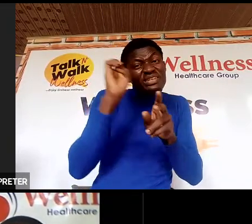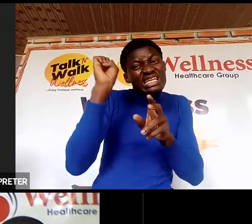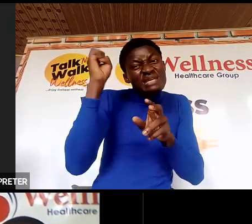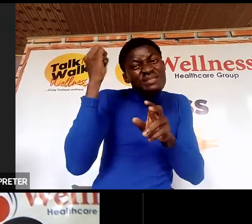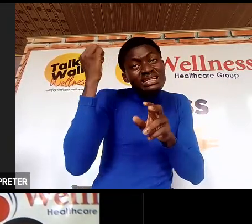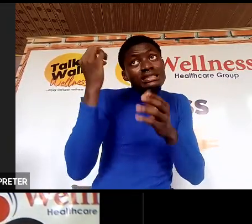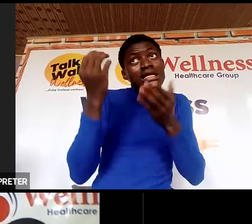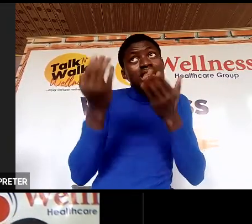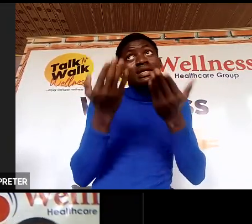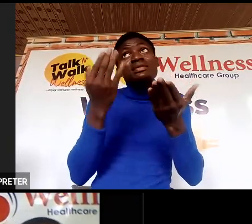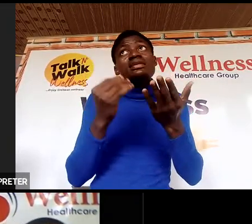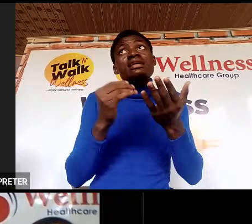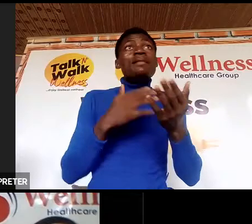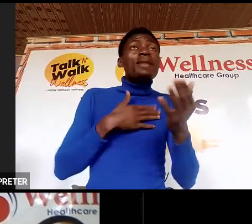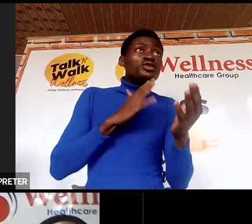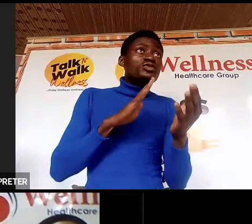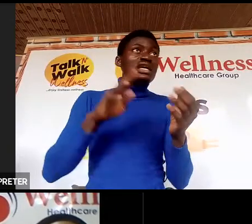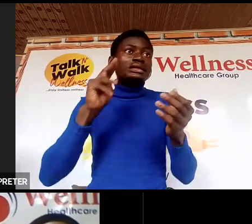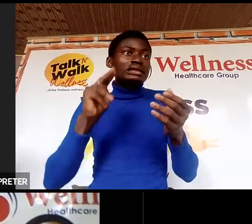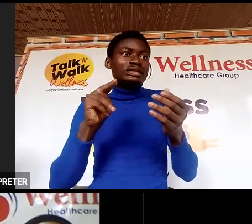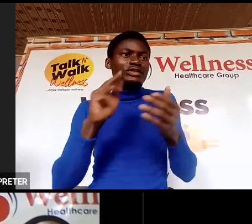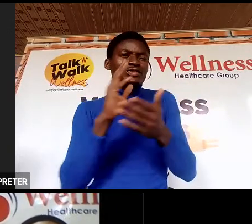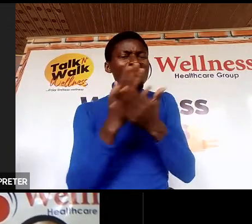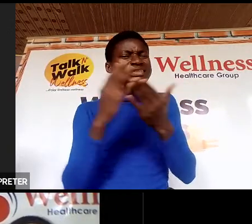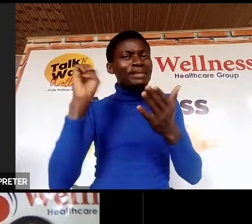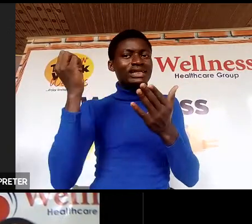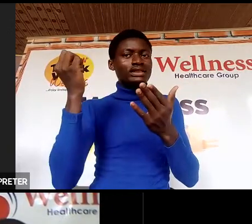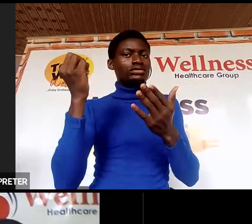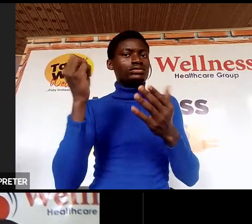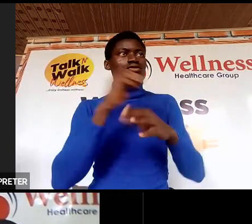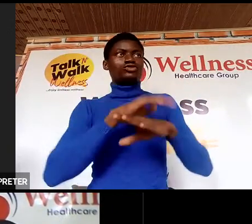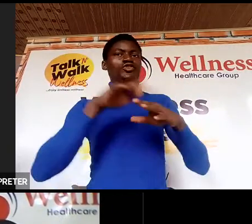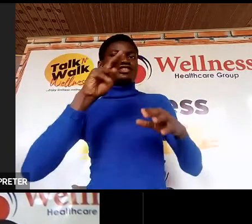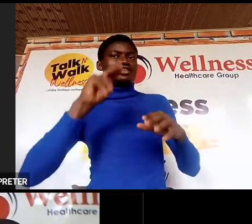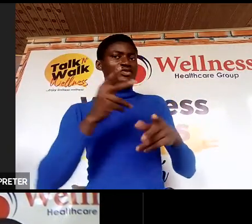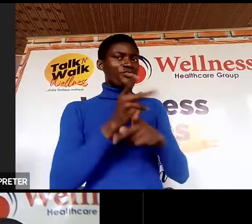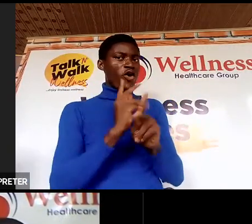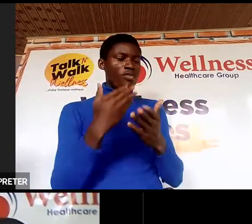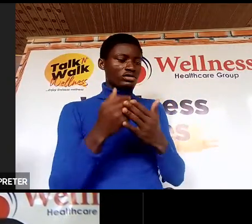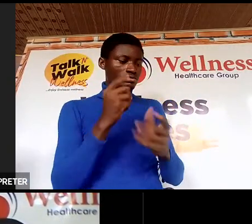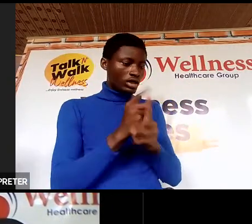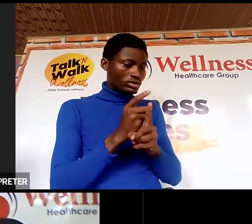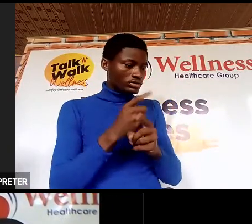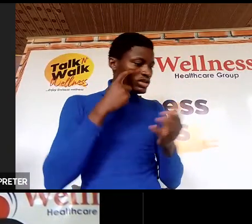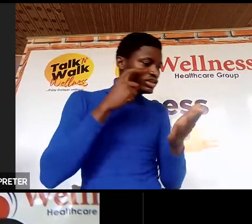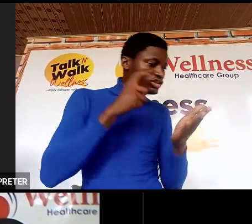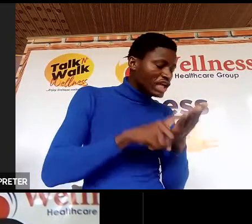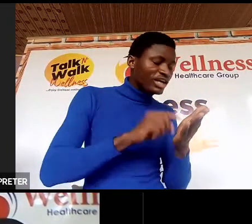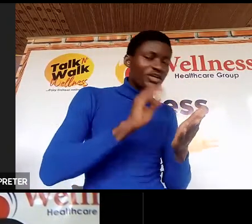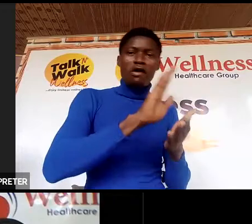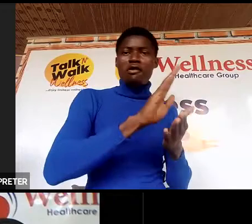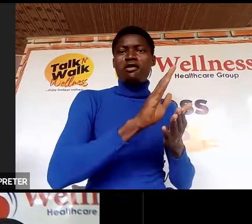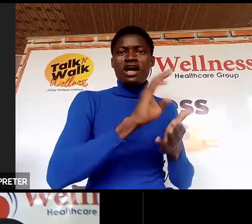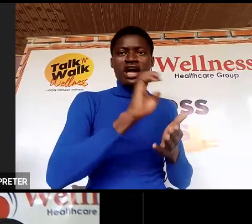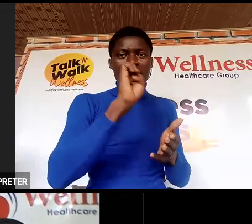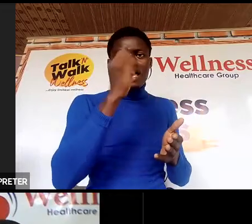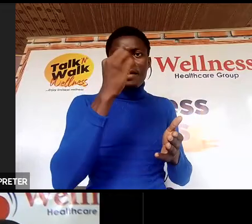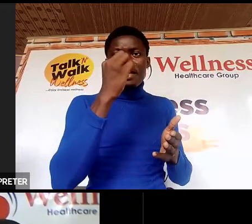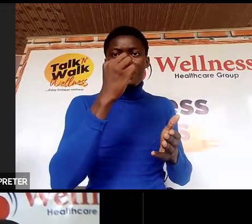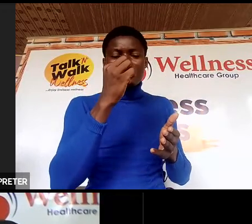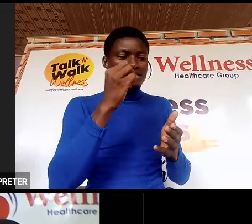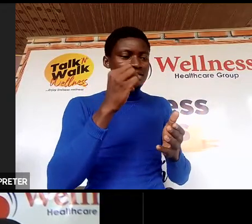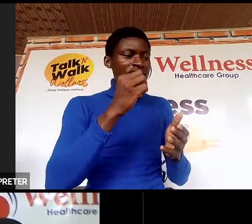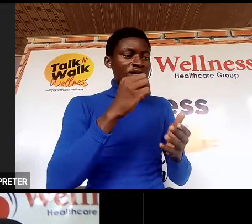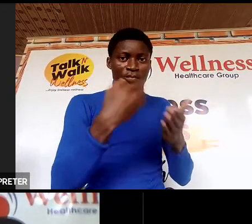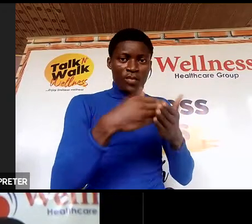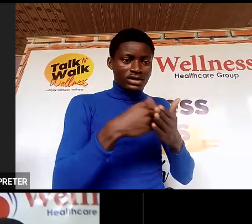call it some people call it like a buffer fund at times. So what I typically do, and I'll speak for myself, is that